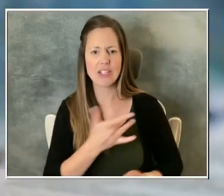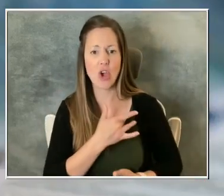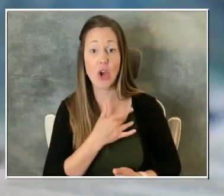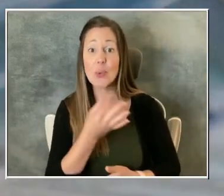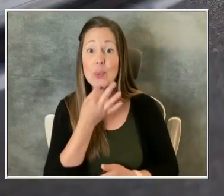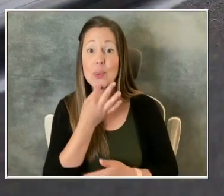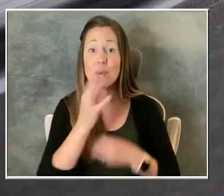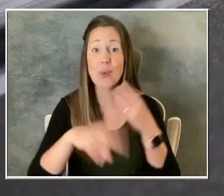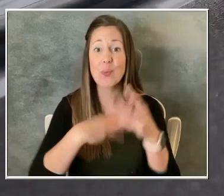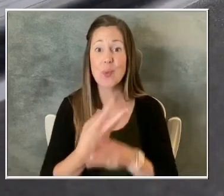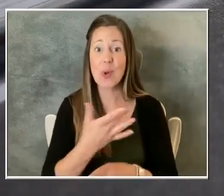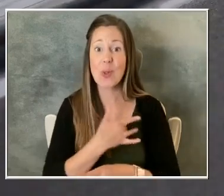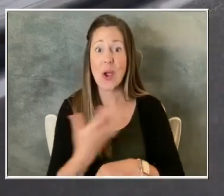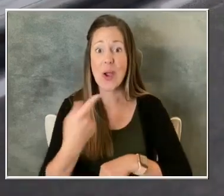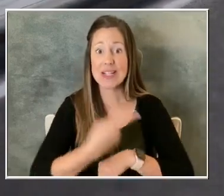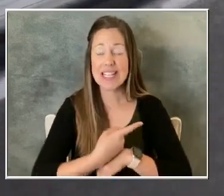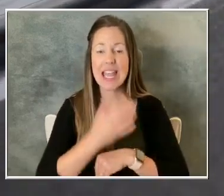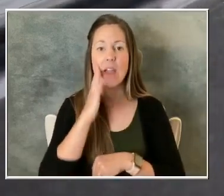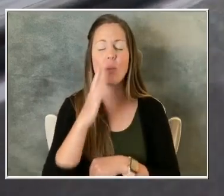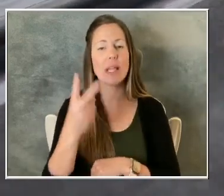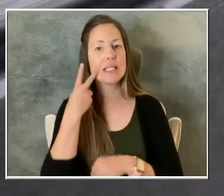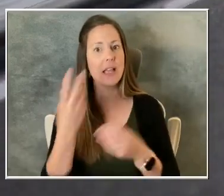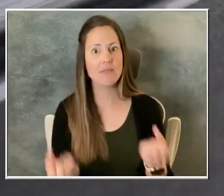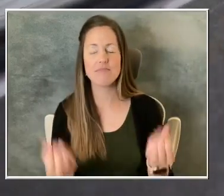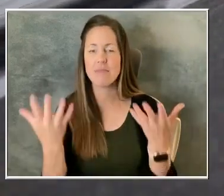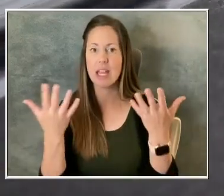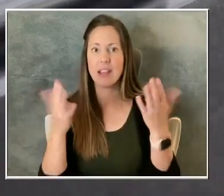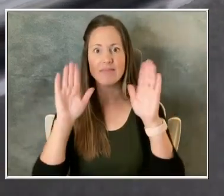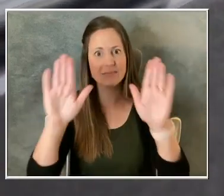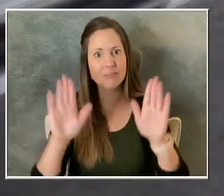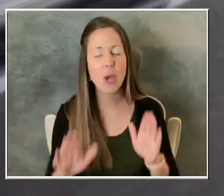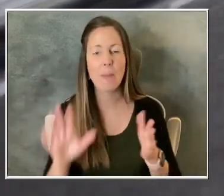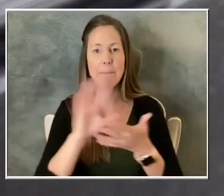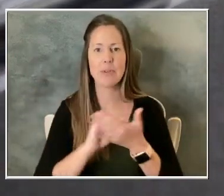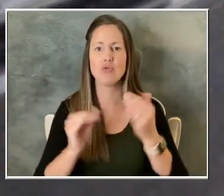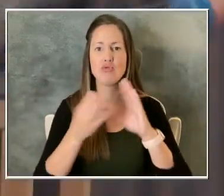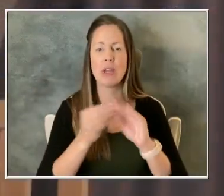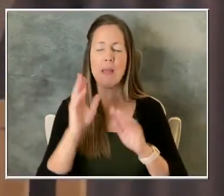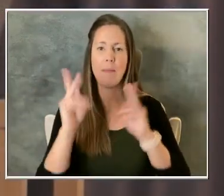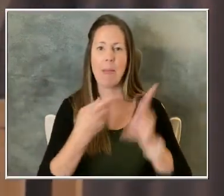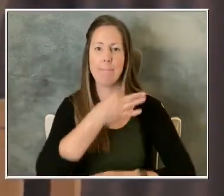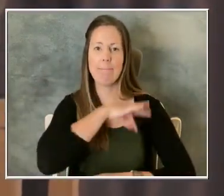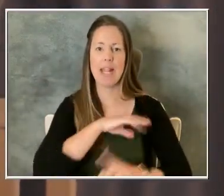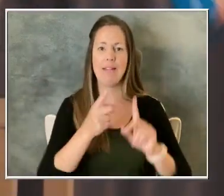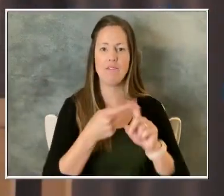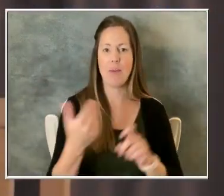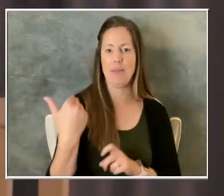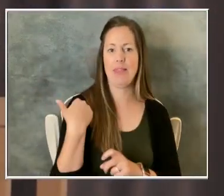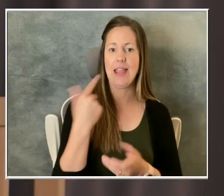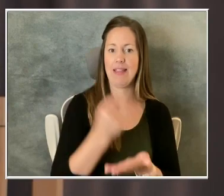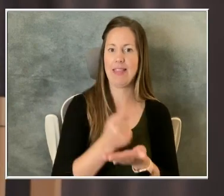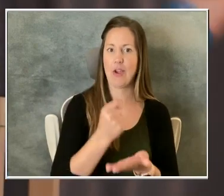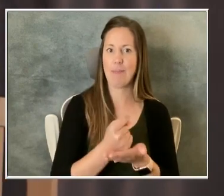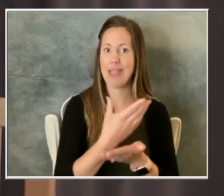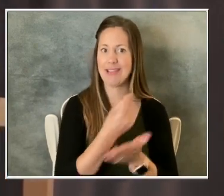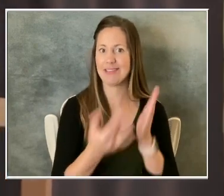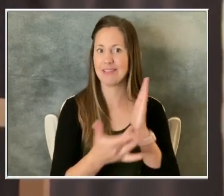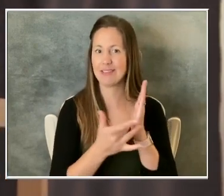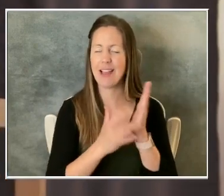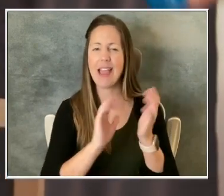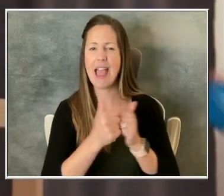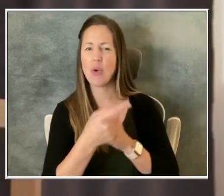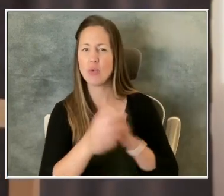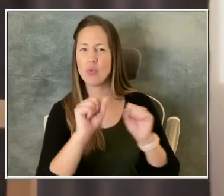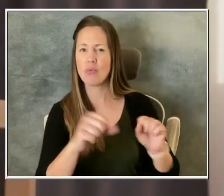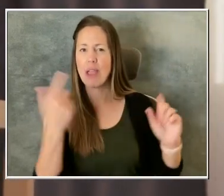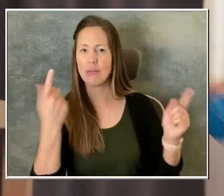we'll bring you remarkable stories from patients who are benefiting from the latest therapies and technology, and how you can lower your risk of